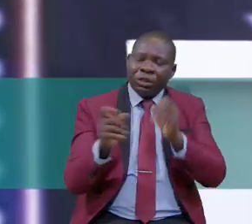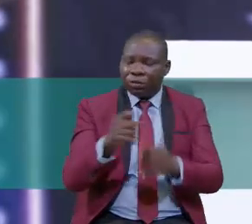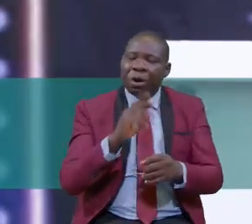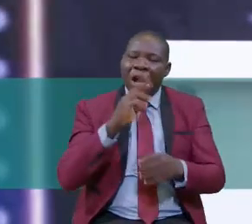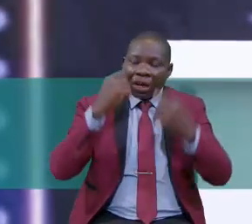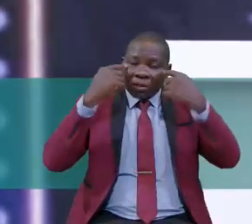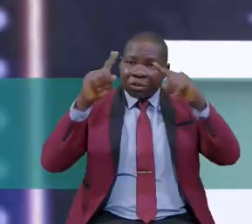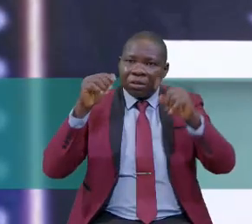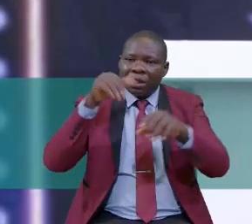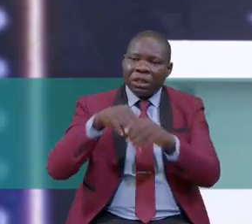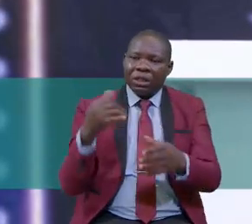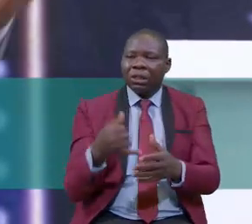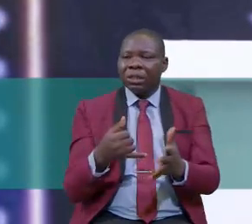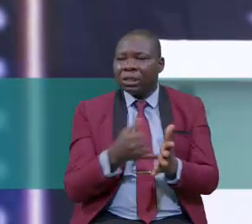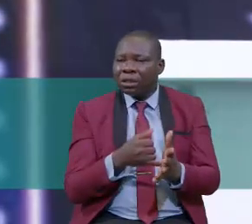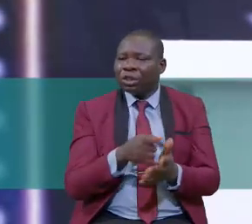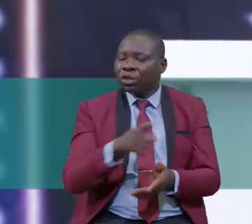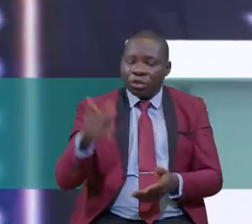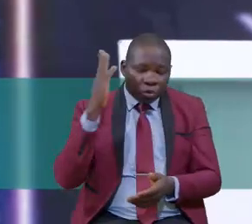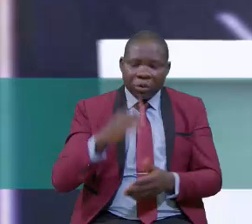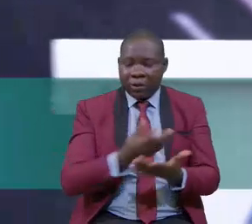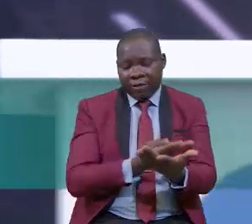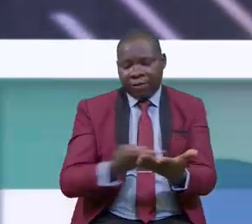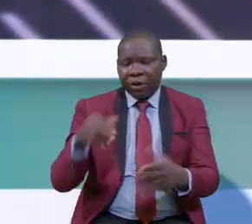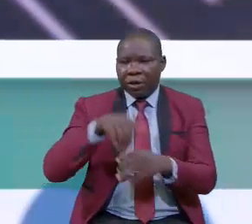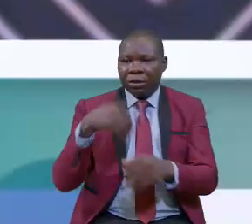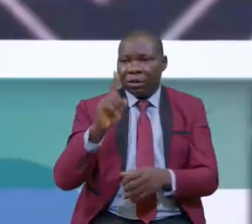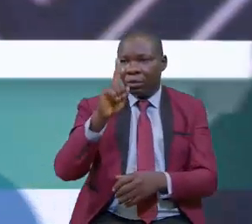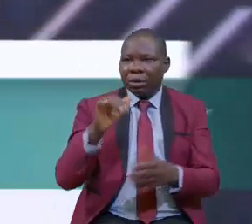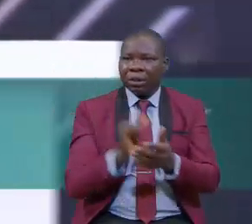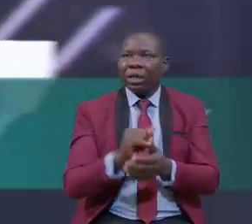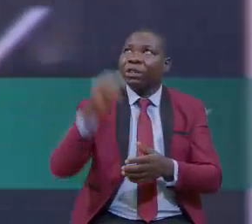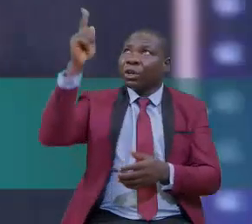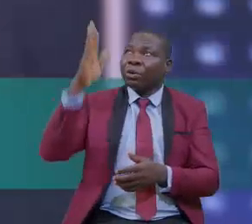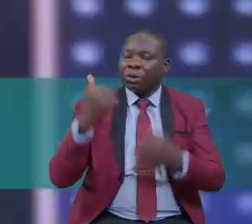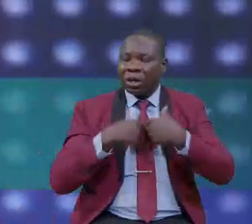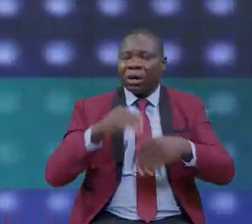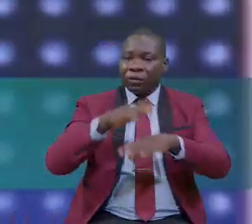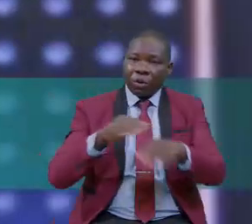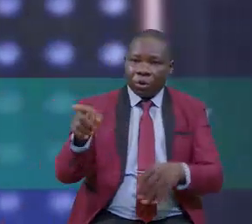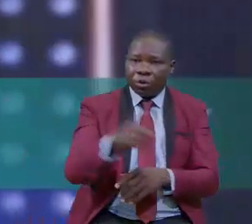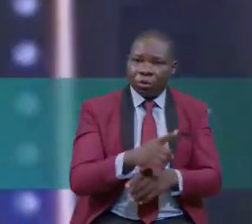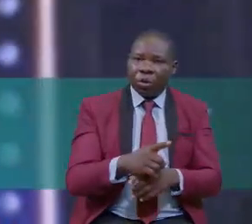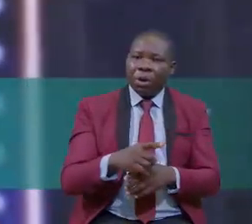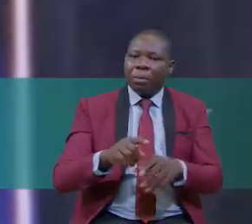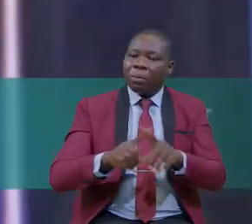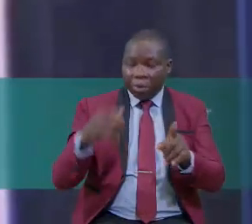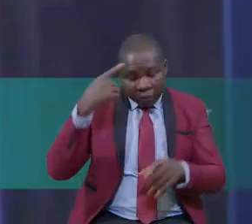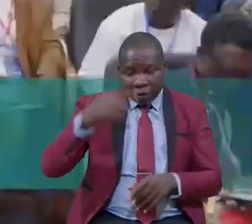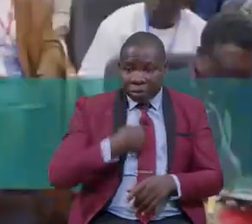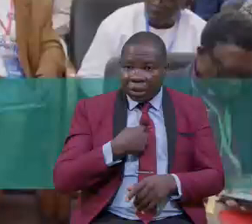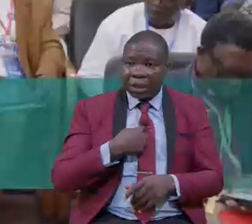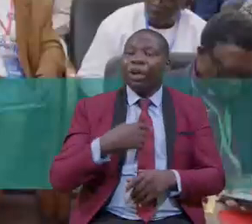the one he called you to. God has not called me to the ministry of fault finding. How about